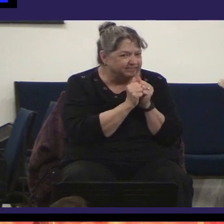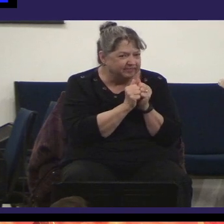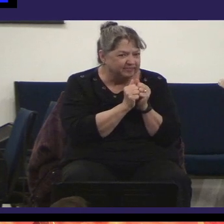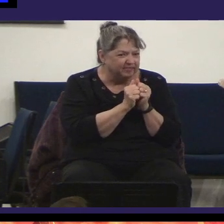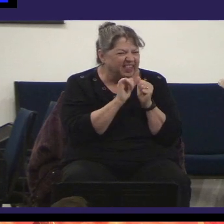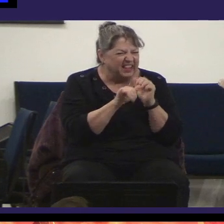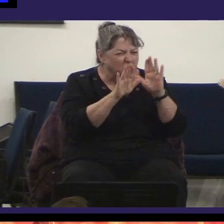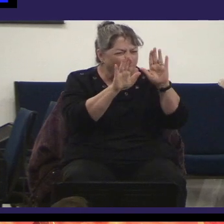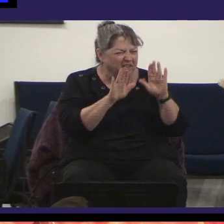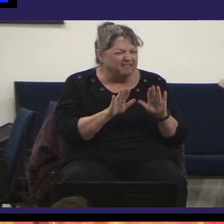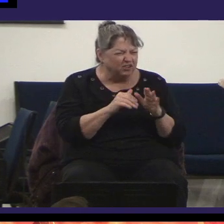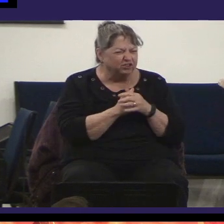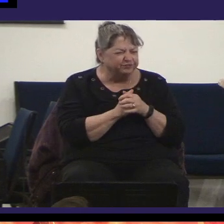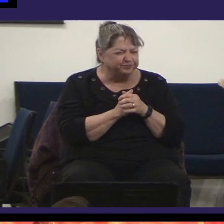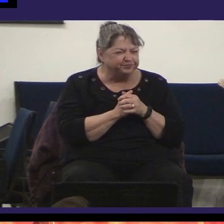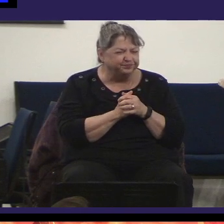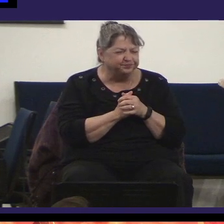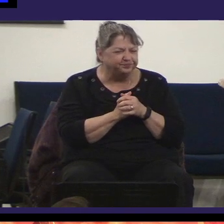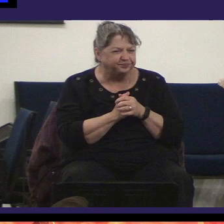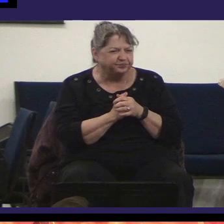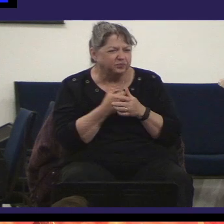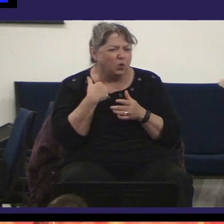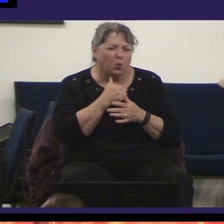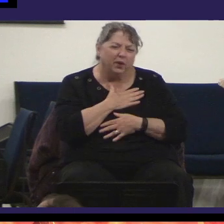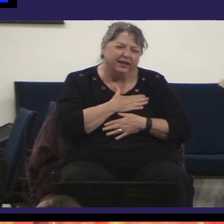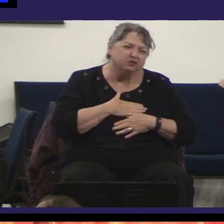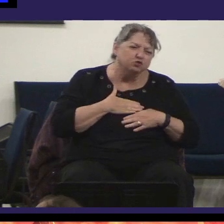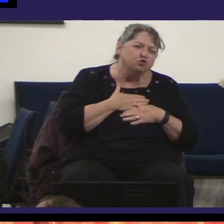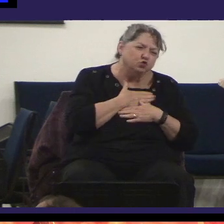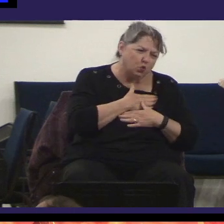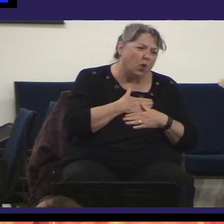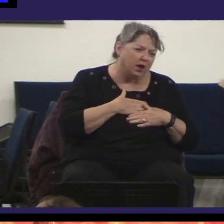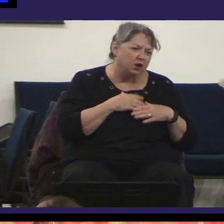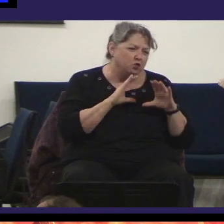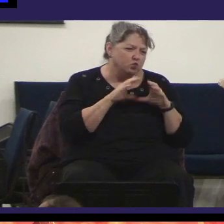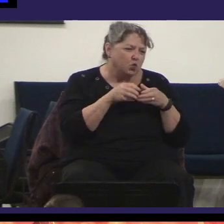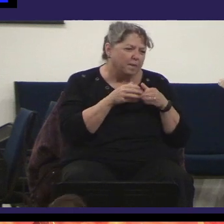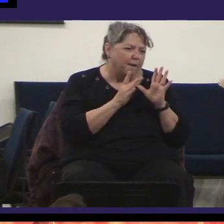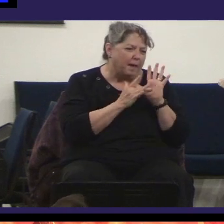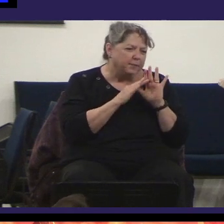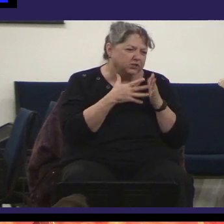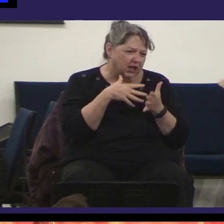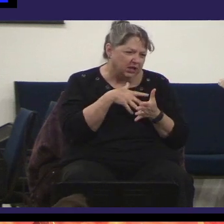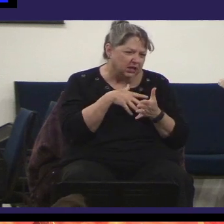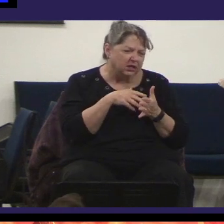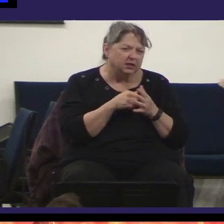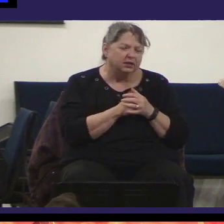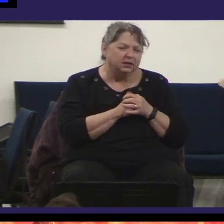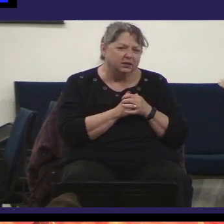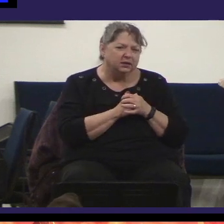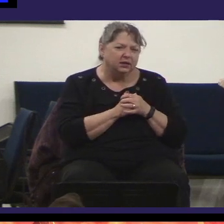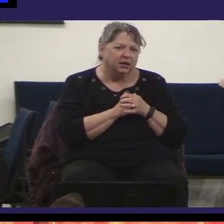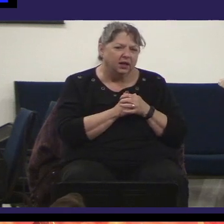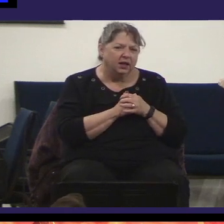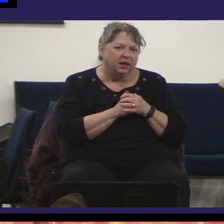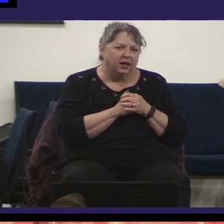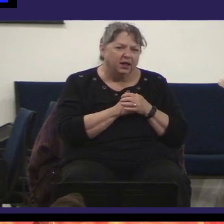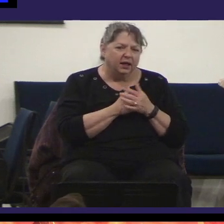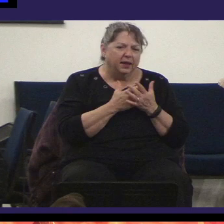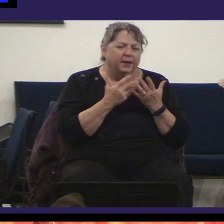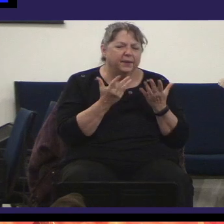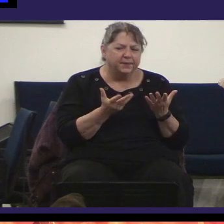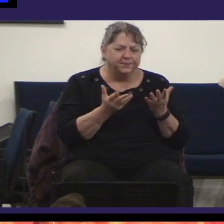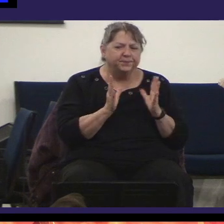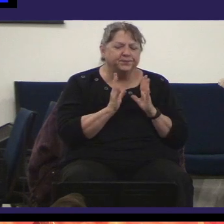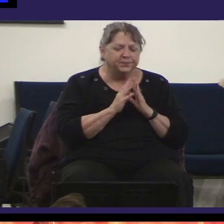wonderful thing that we enjoy, and we had a good time this week. And what it was